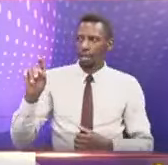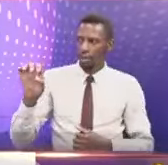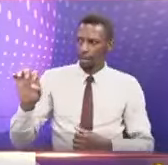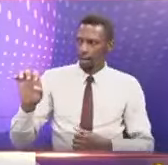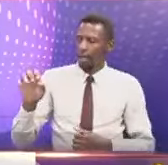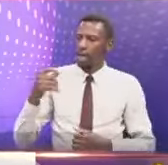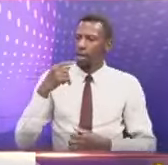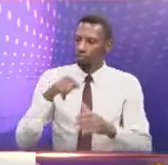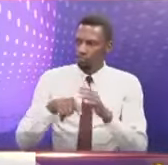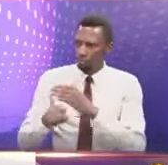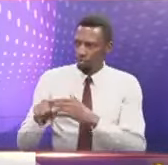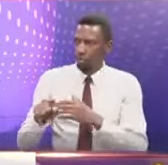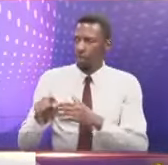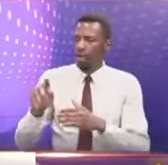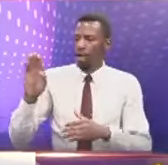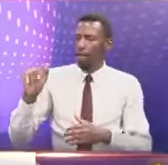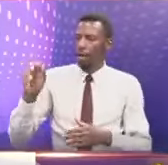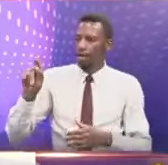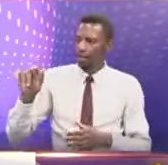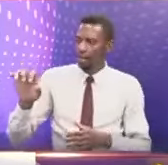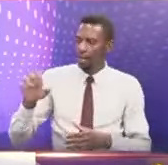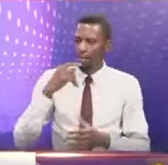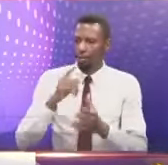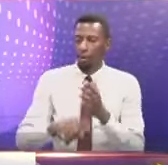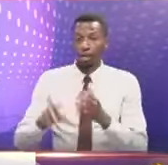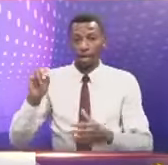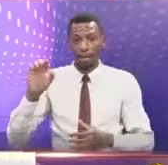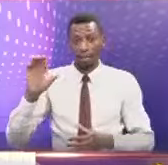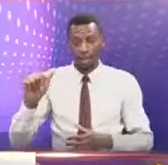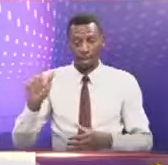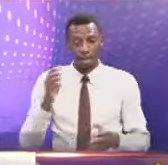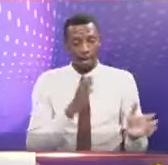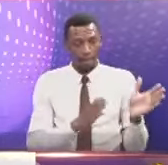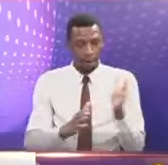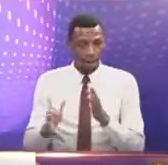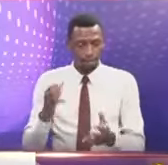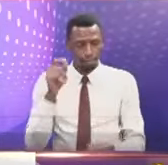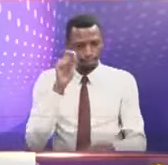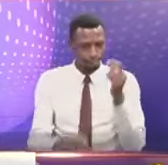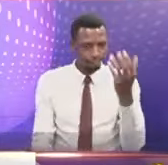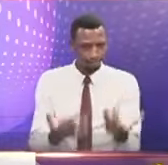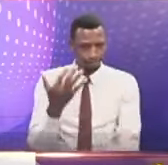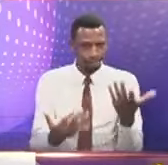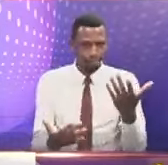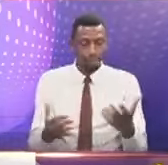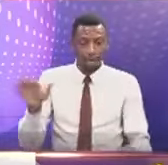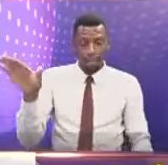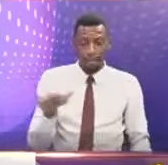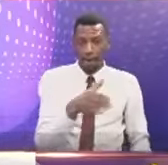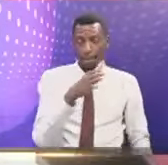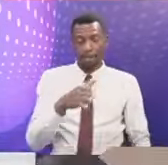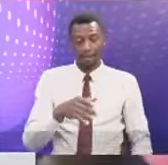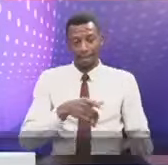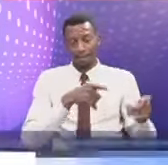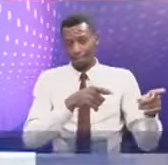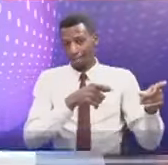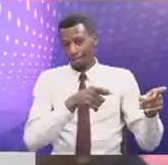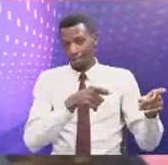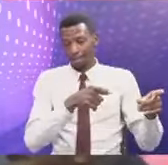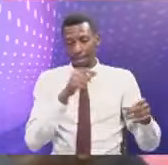said MCAs are planning to ban the assembly so that they can blame the governor. Could we have burnt ourselves